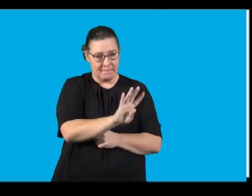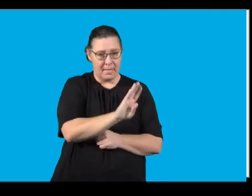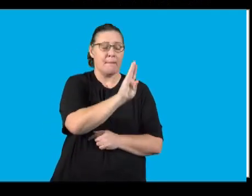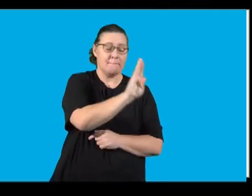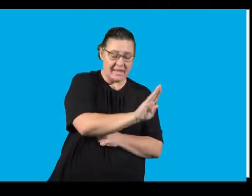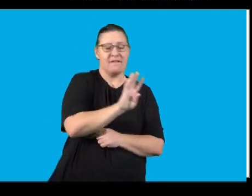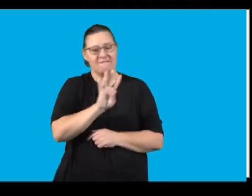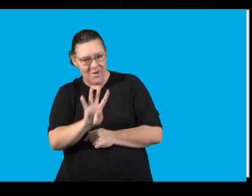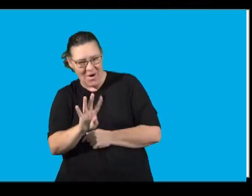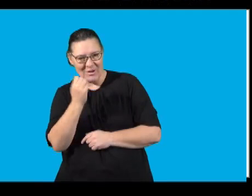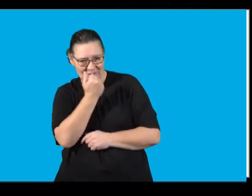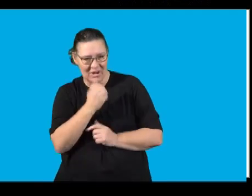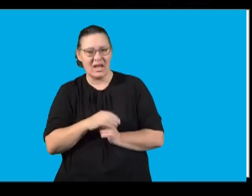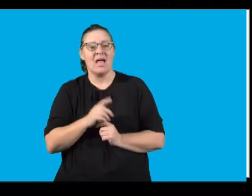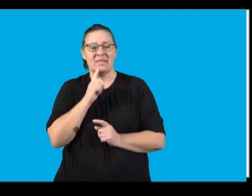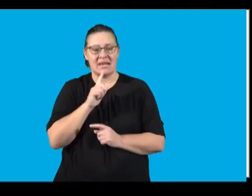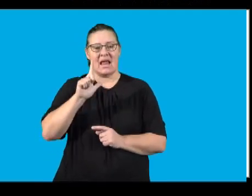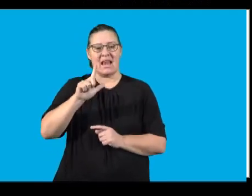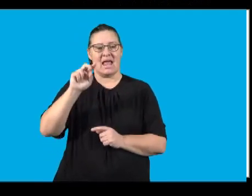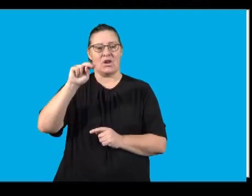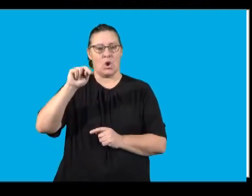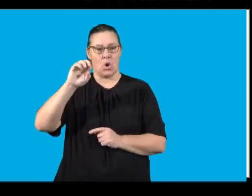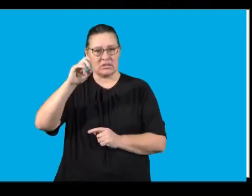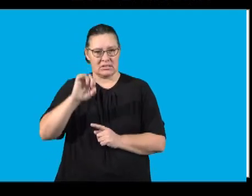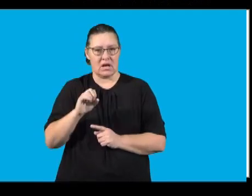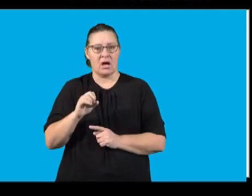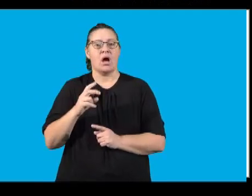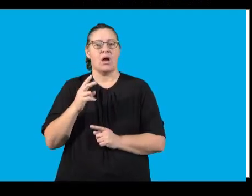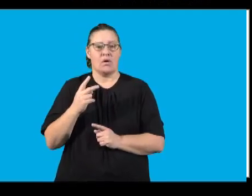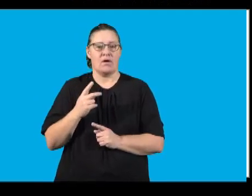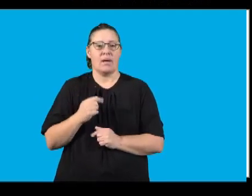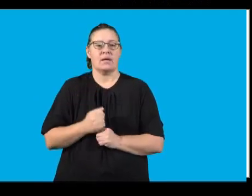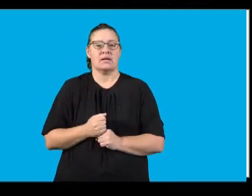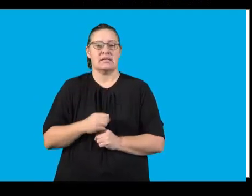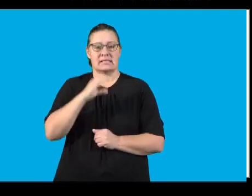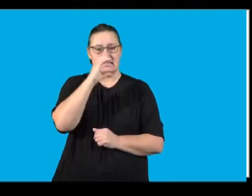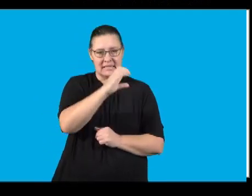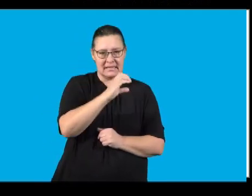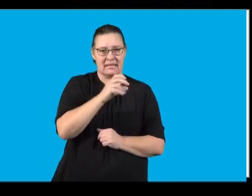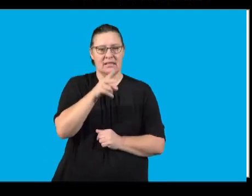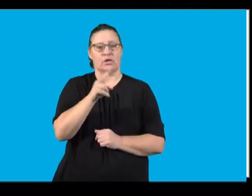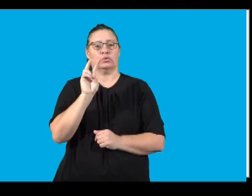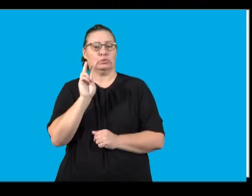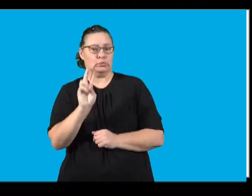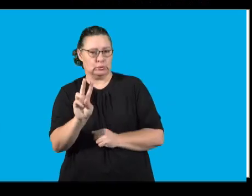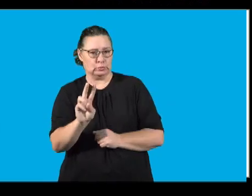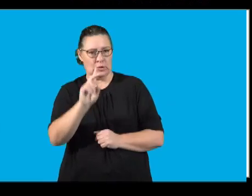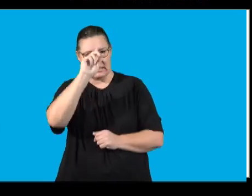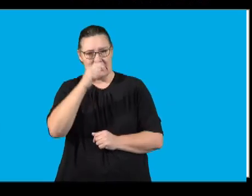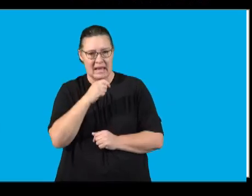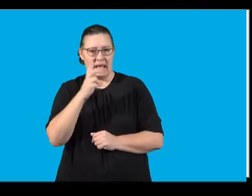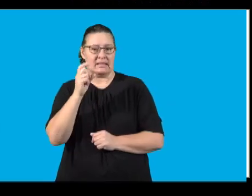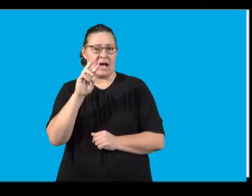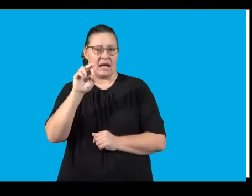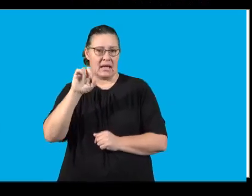to Macbeth, and that would be Lennox because he's a nobleman of Scotland. All right, C, son of Duncan, in